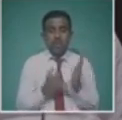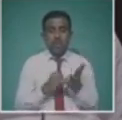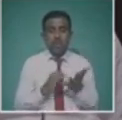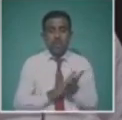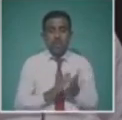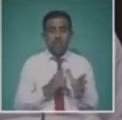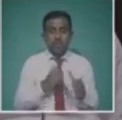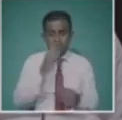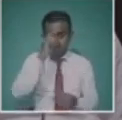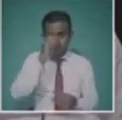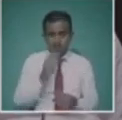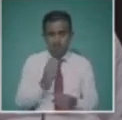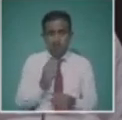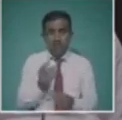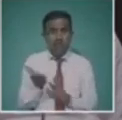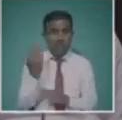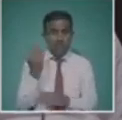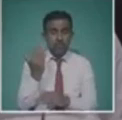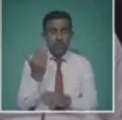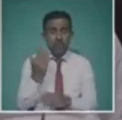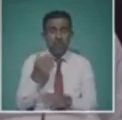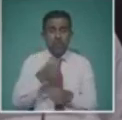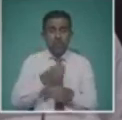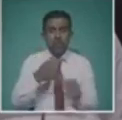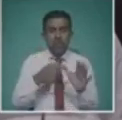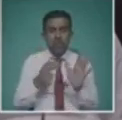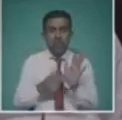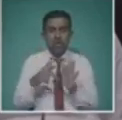called Ganegama Arachchi, who